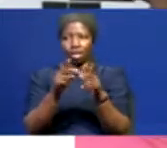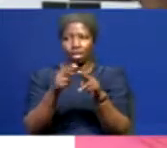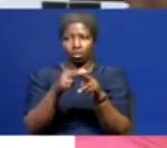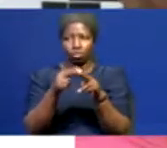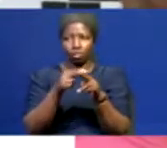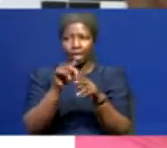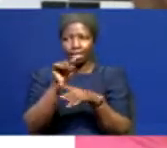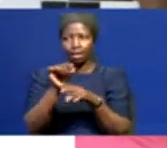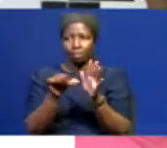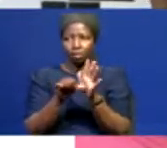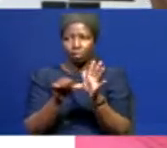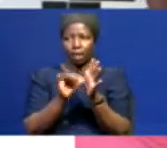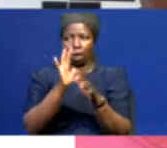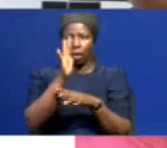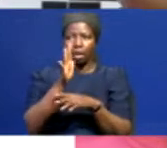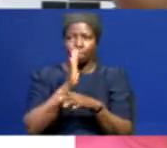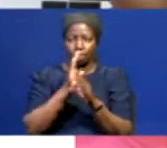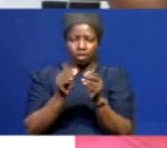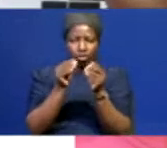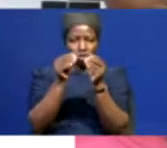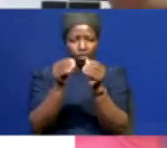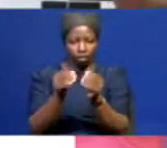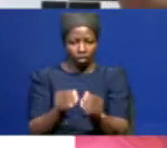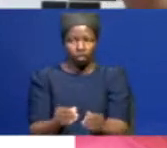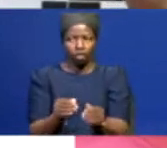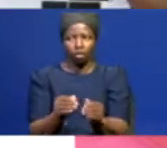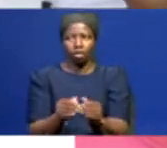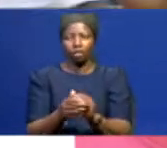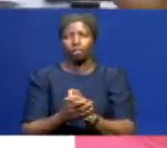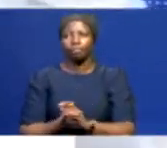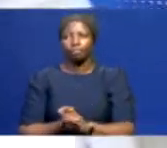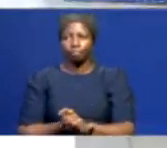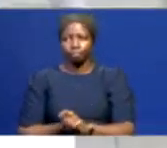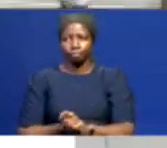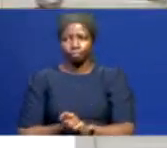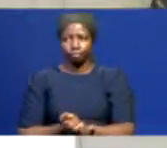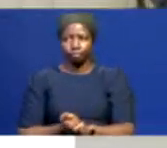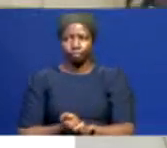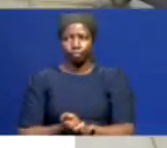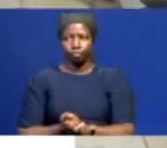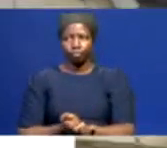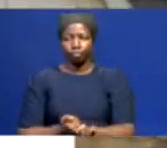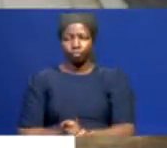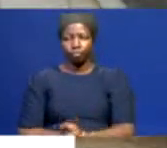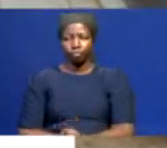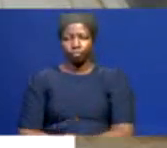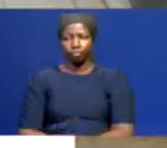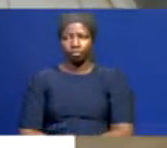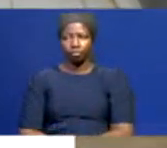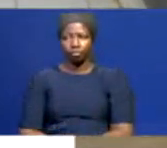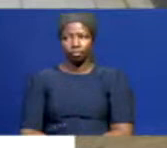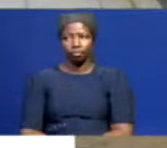hiyo matatizo yote tutakuwa tumeyaangalia na imekuwa imerudi mambo kama kawaida. Paulina